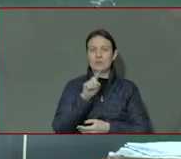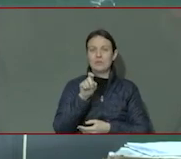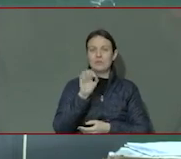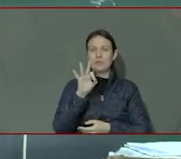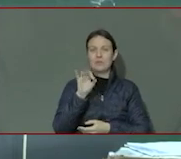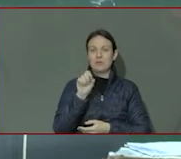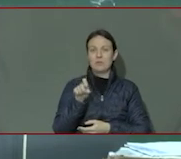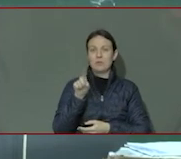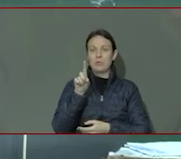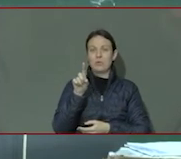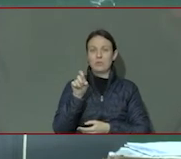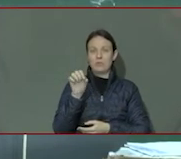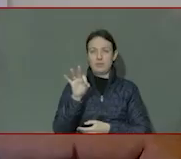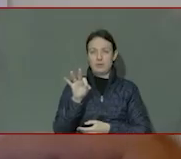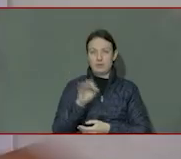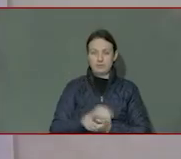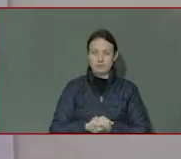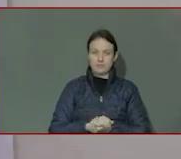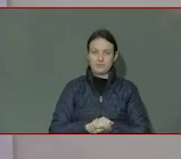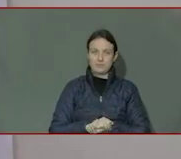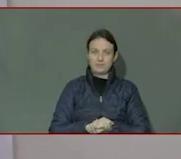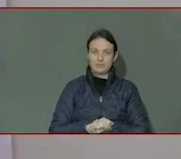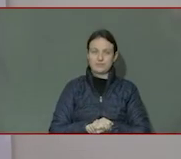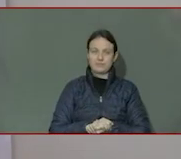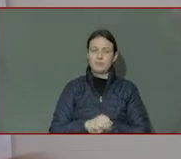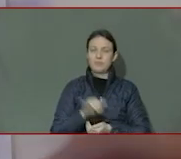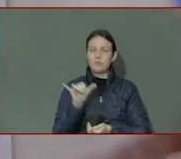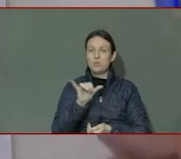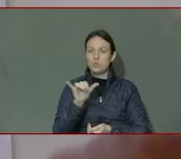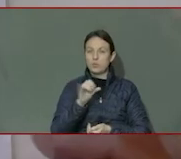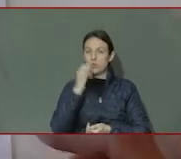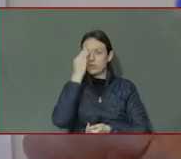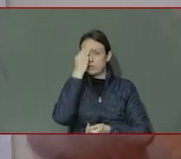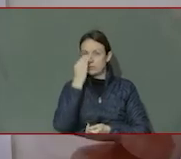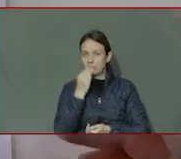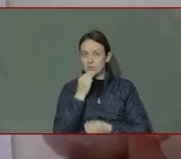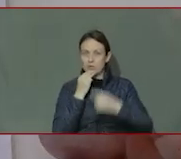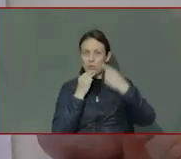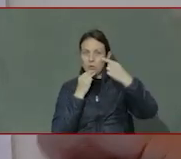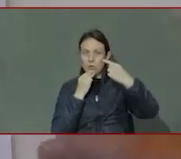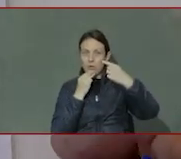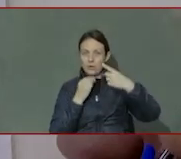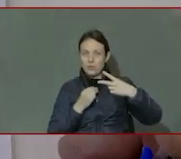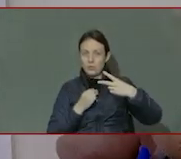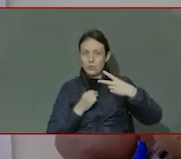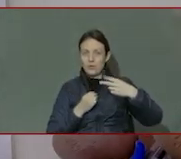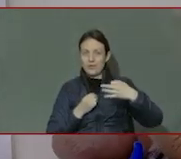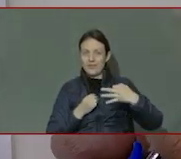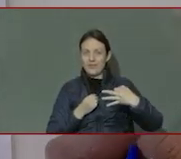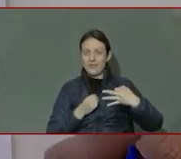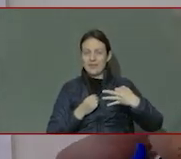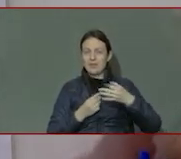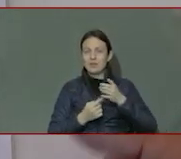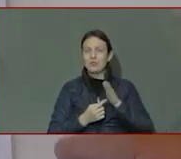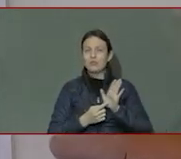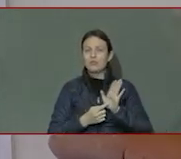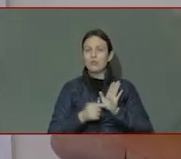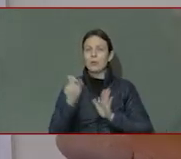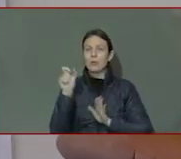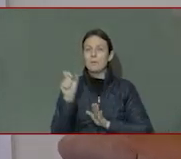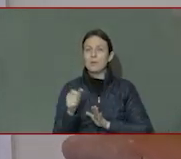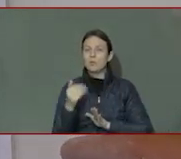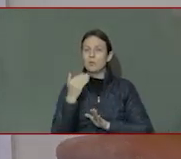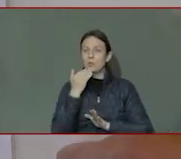want you to discuss with the person next to you. Which diagram, is it 1, 2, or 3, would represent a person who had